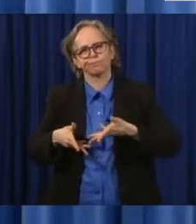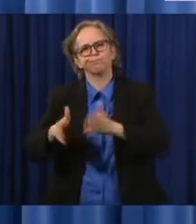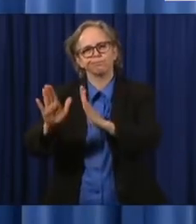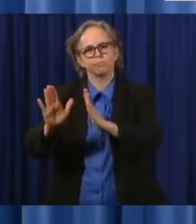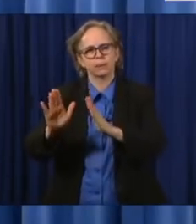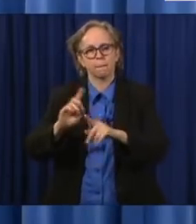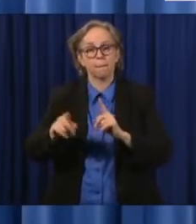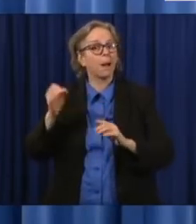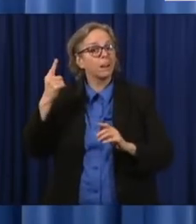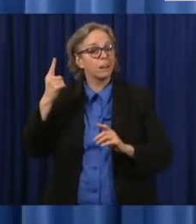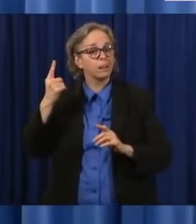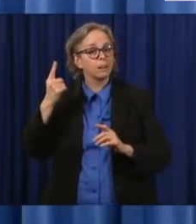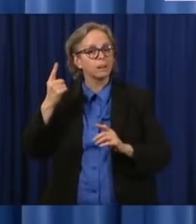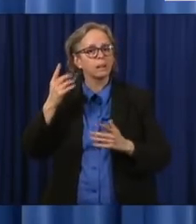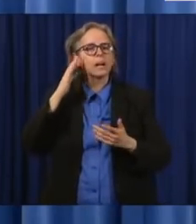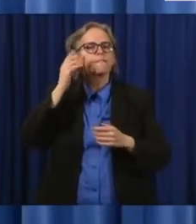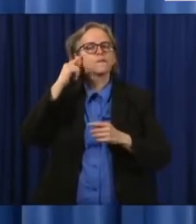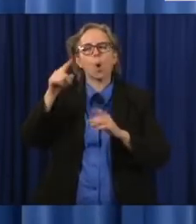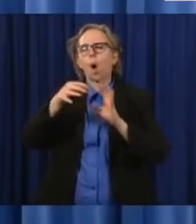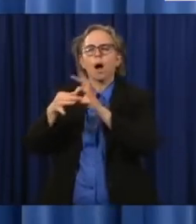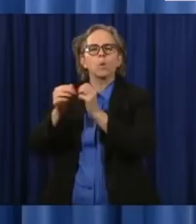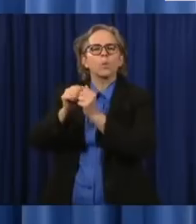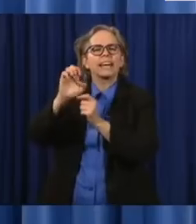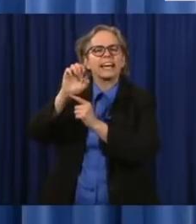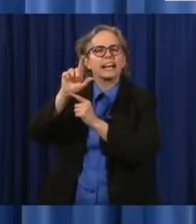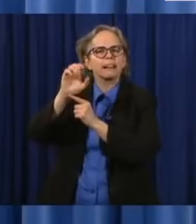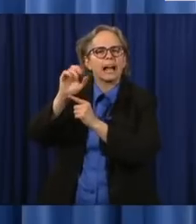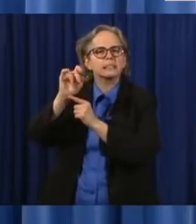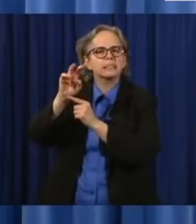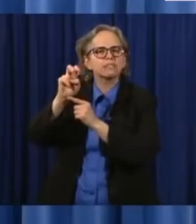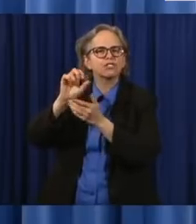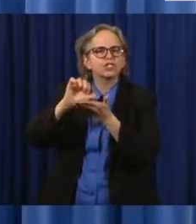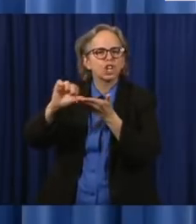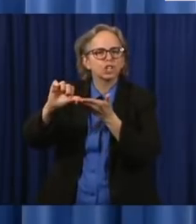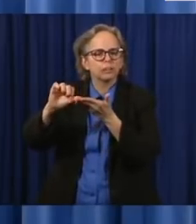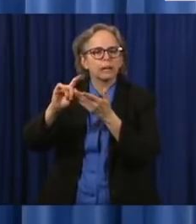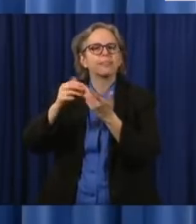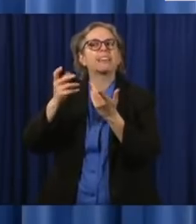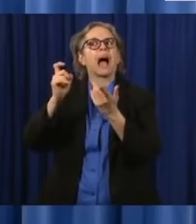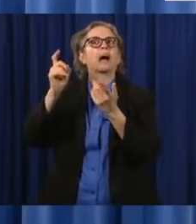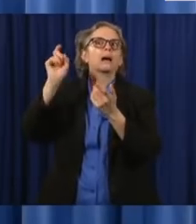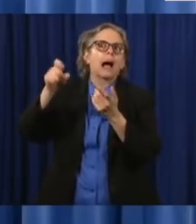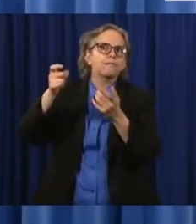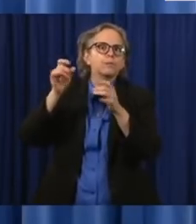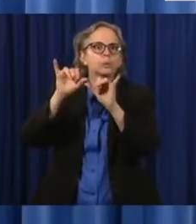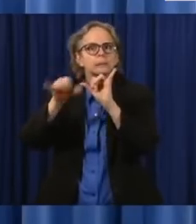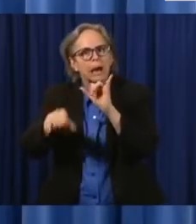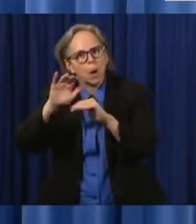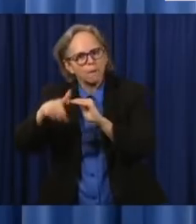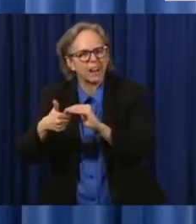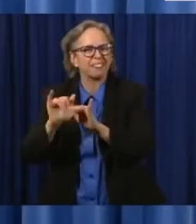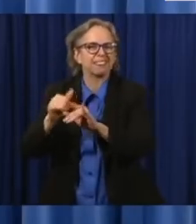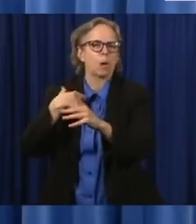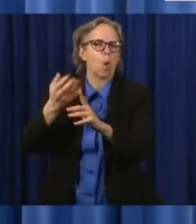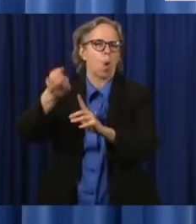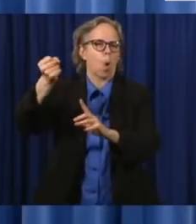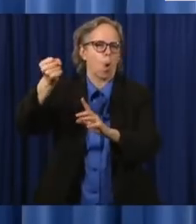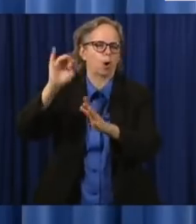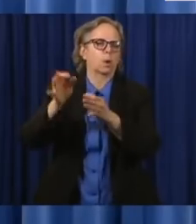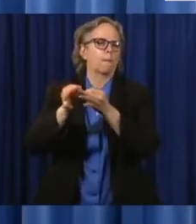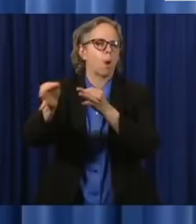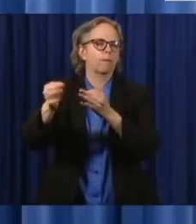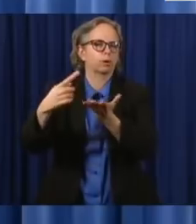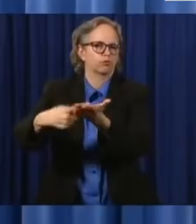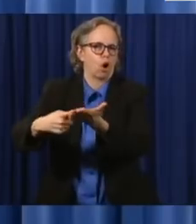are not, when someone is not spending the night, they can do it. If someone